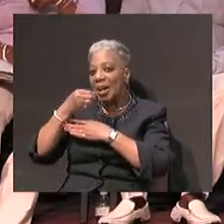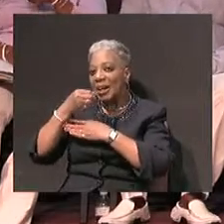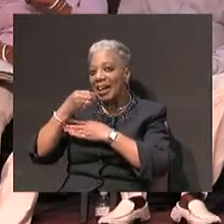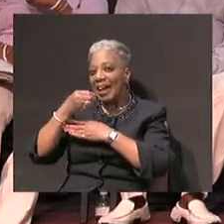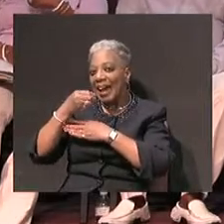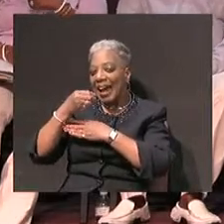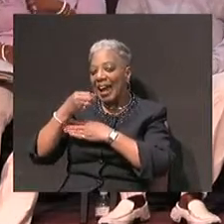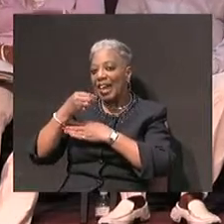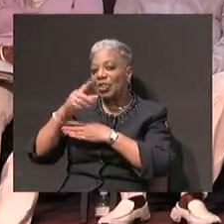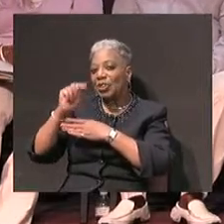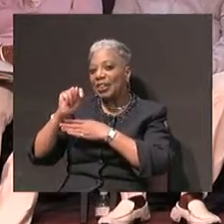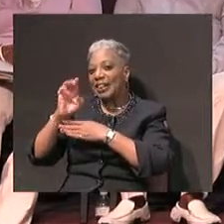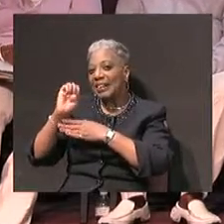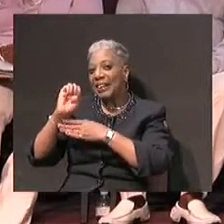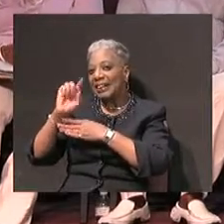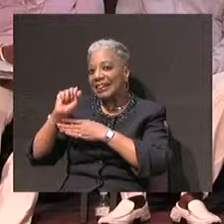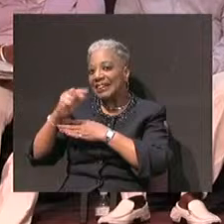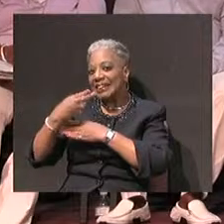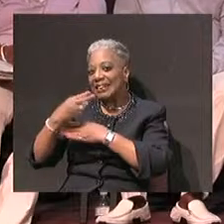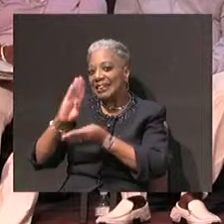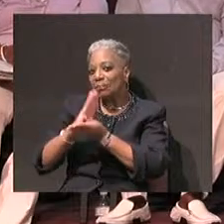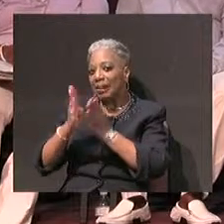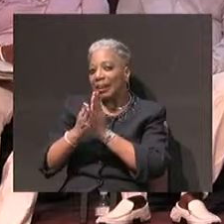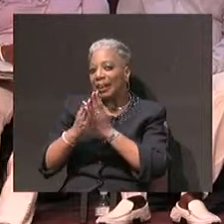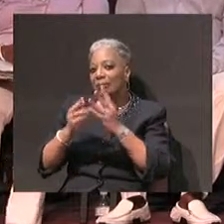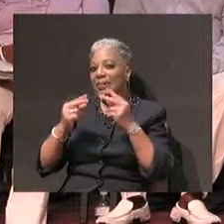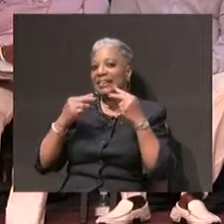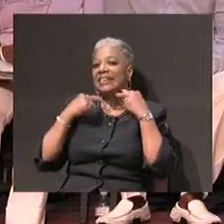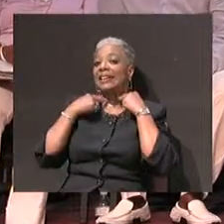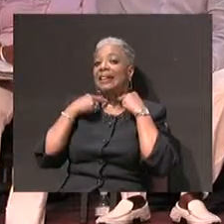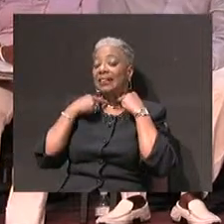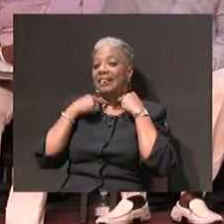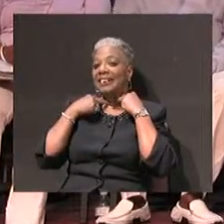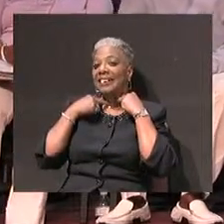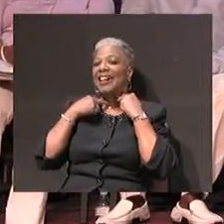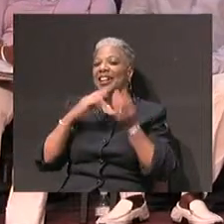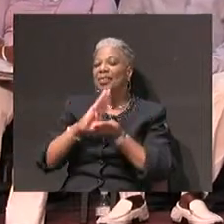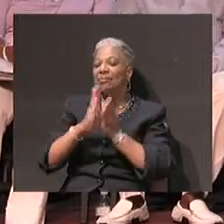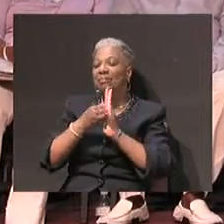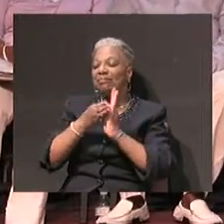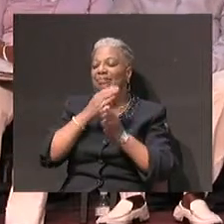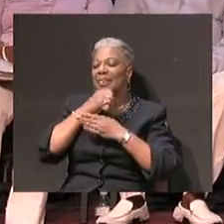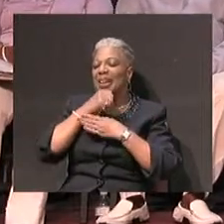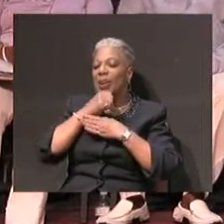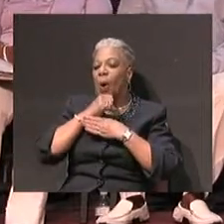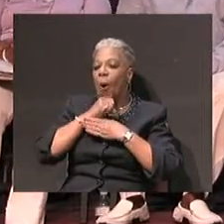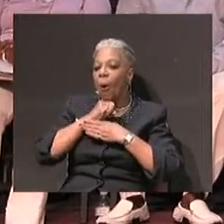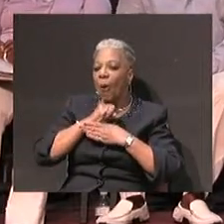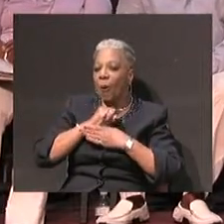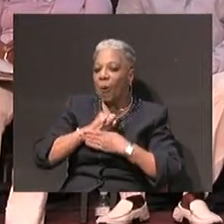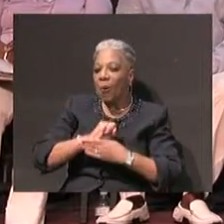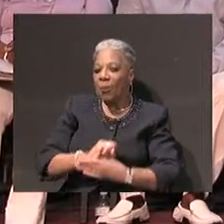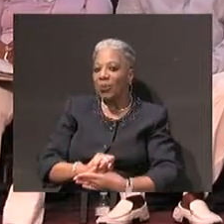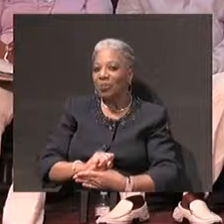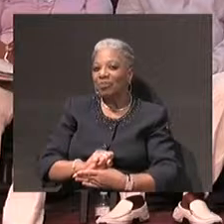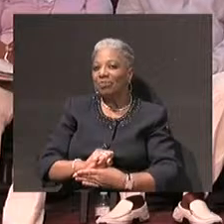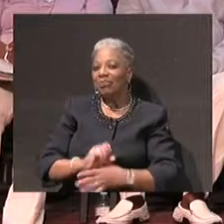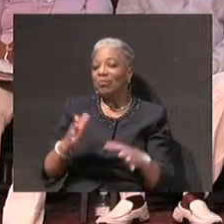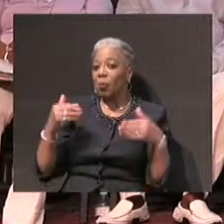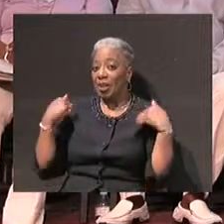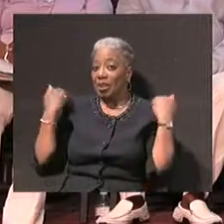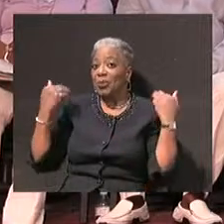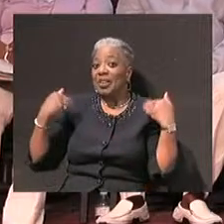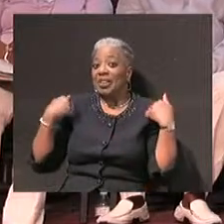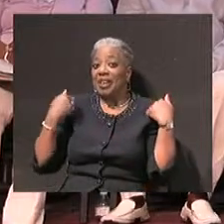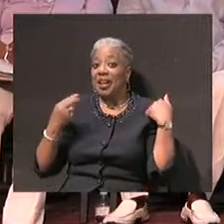Amen. You sit in a rocking chair and you can't get it started. But that's all right. But there's a world beyond this